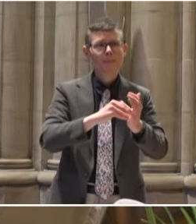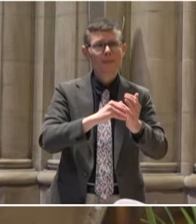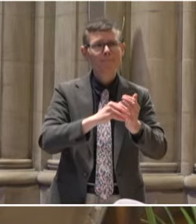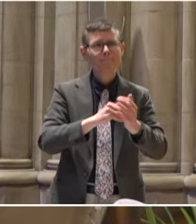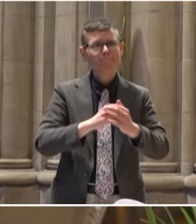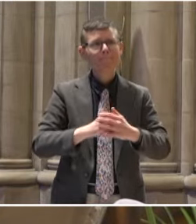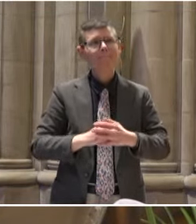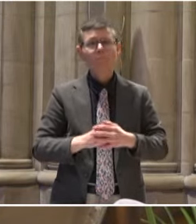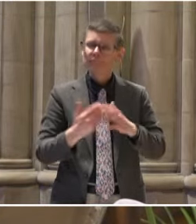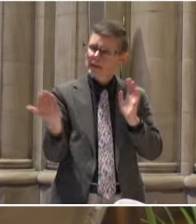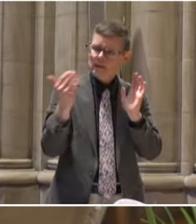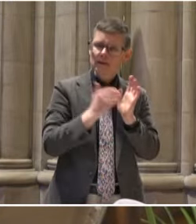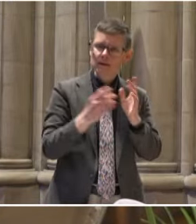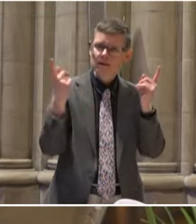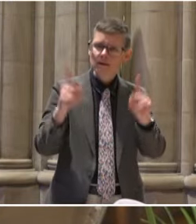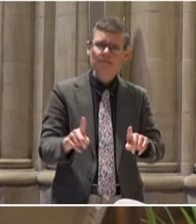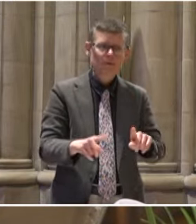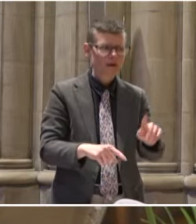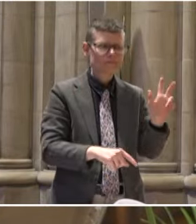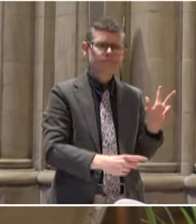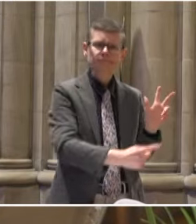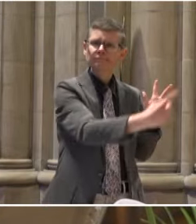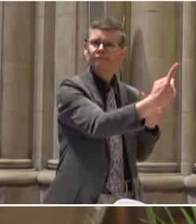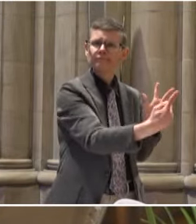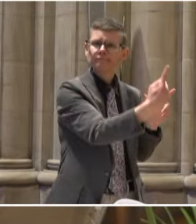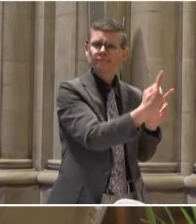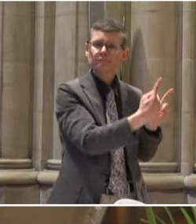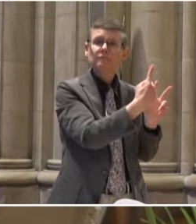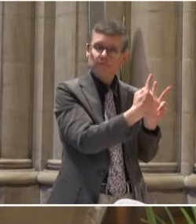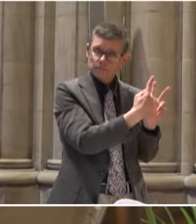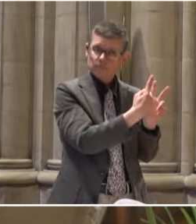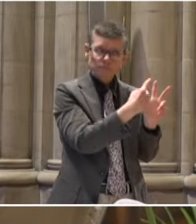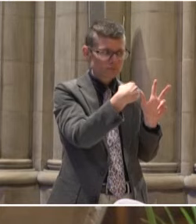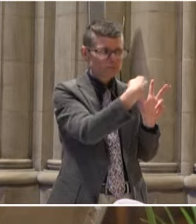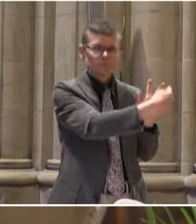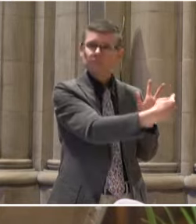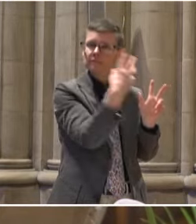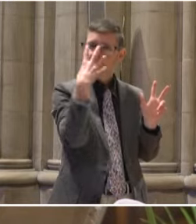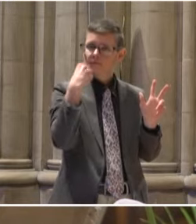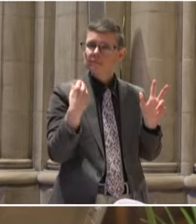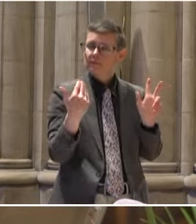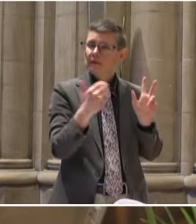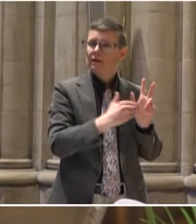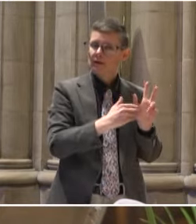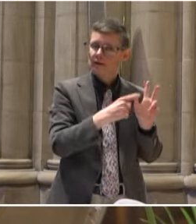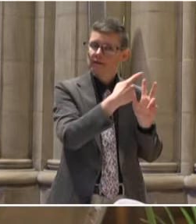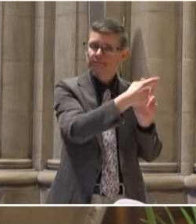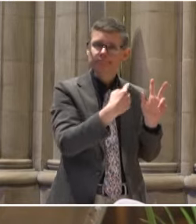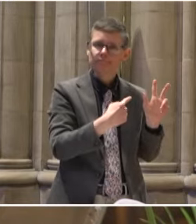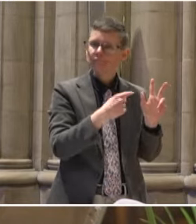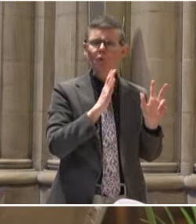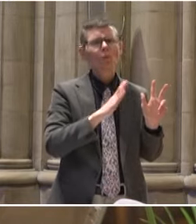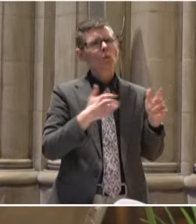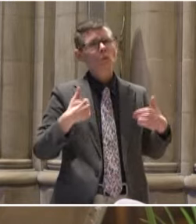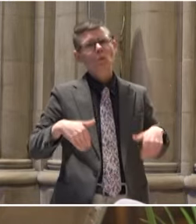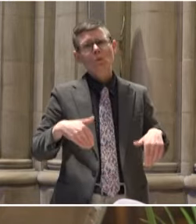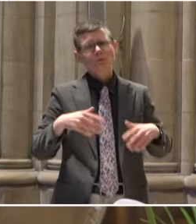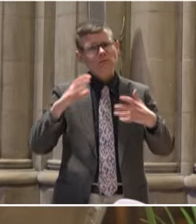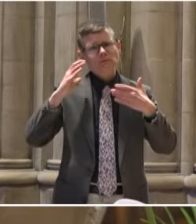And once more, he came and found the disciples sleeping, for their eyes were very